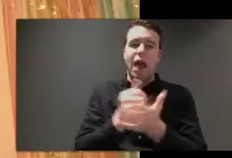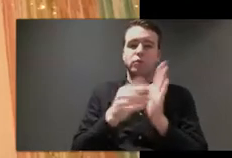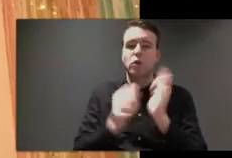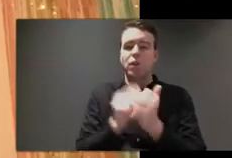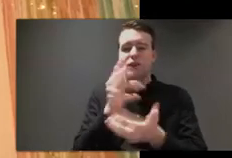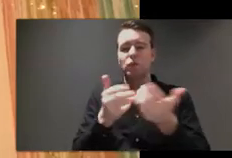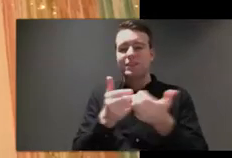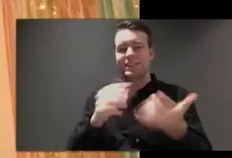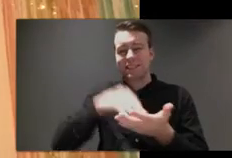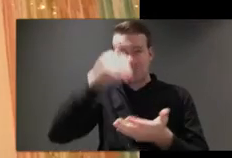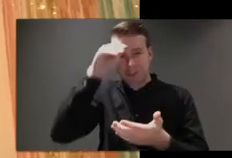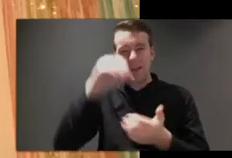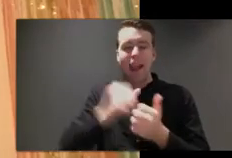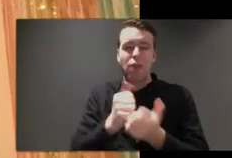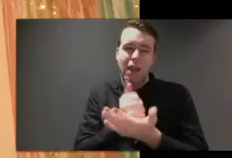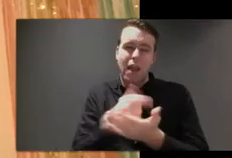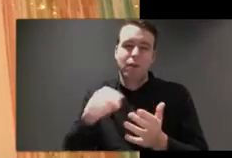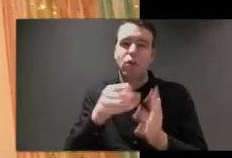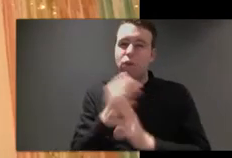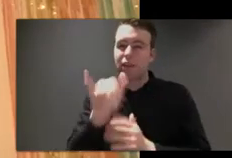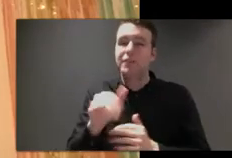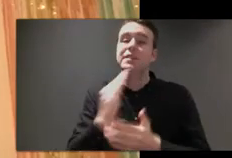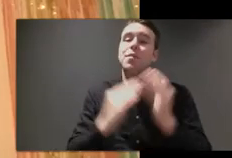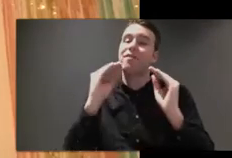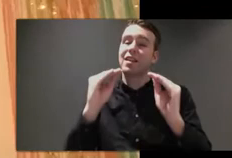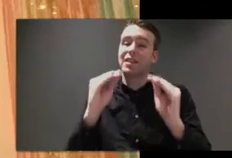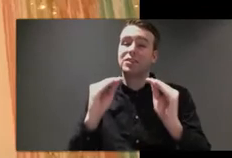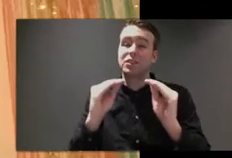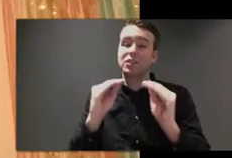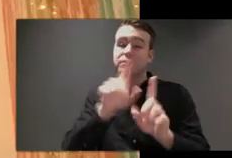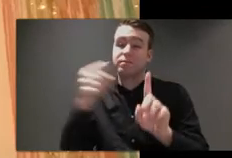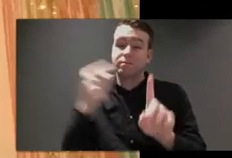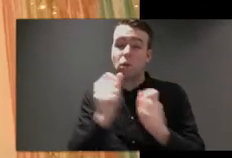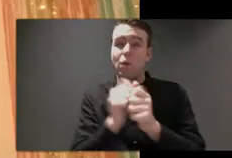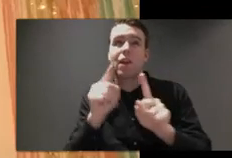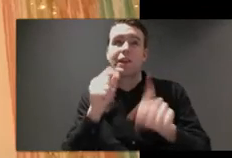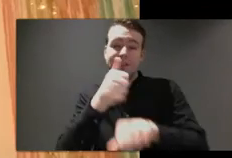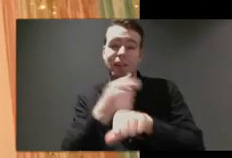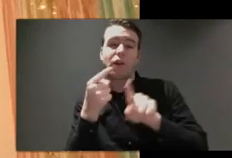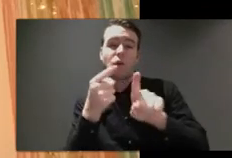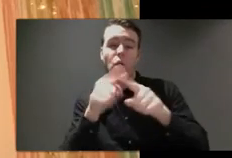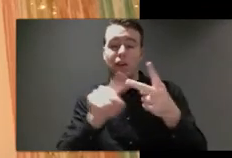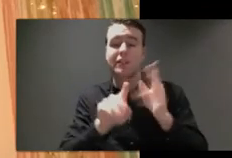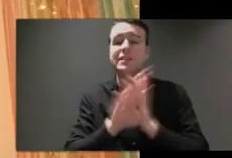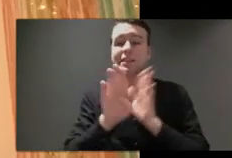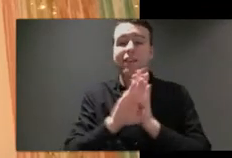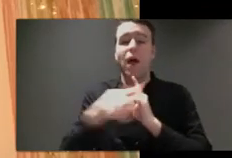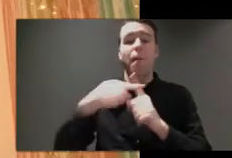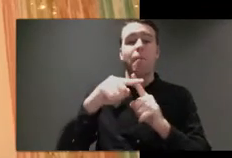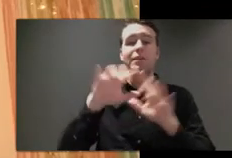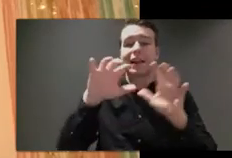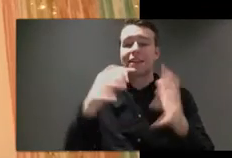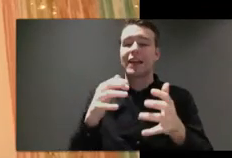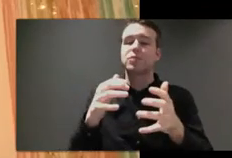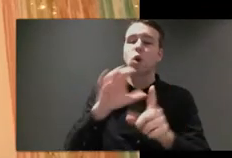and develop lesson plans for advocacy. Some of these lessons have centered around goal setting, developing a positive classroom culture